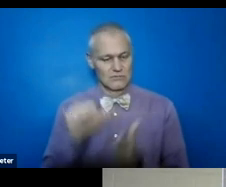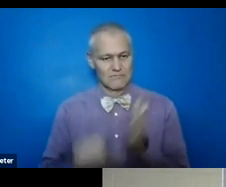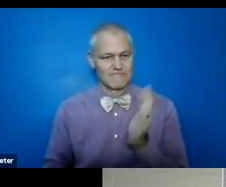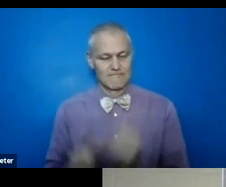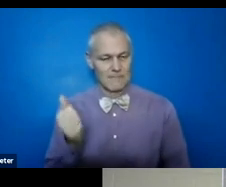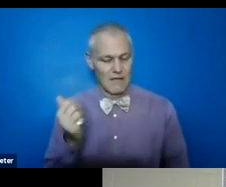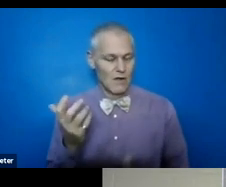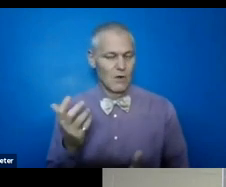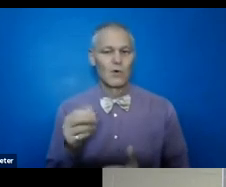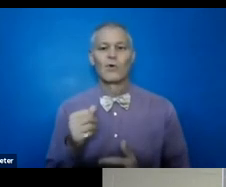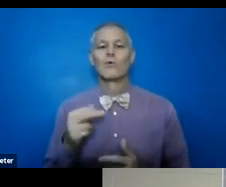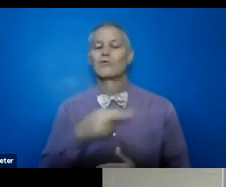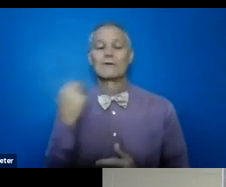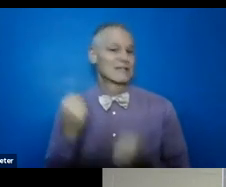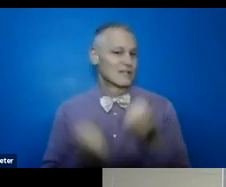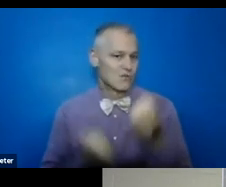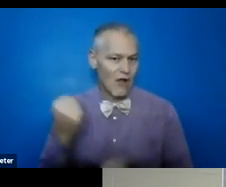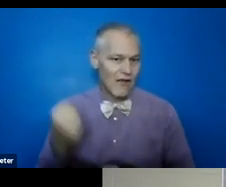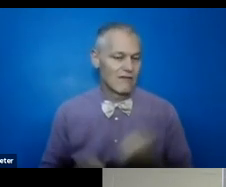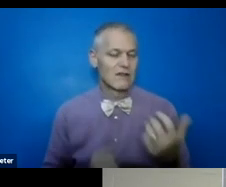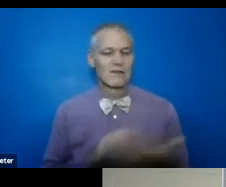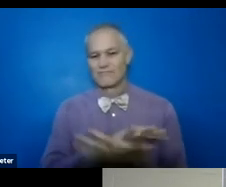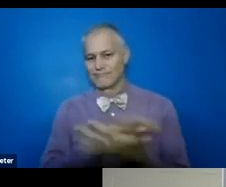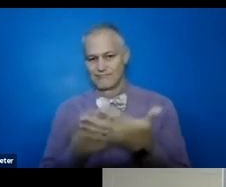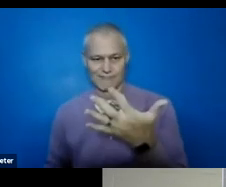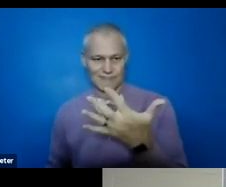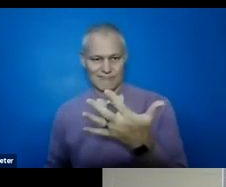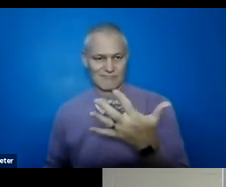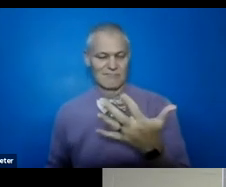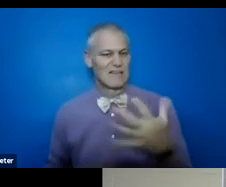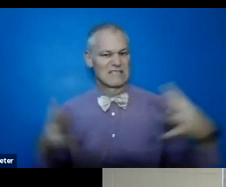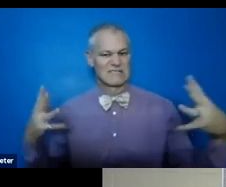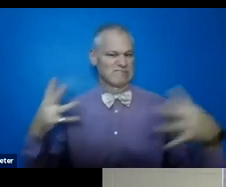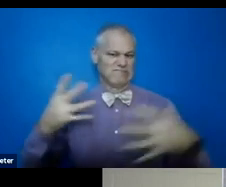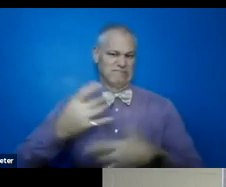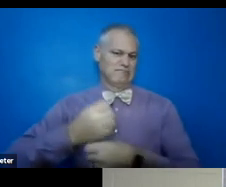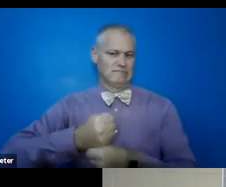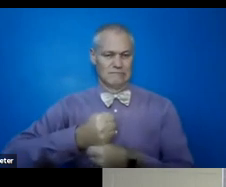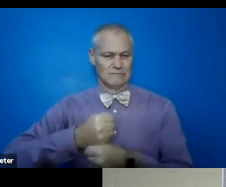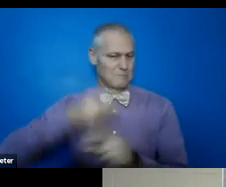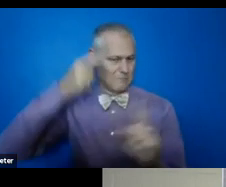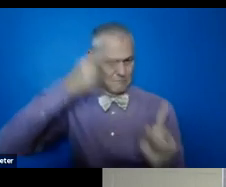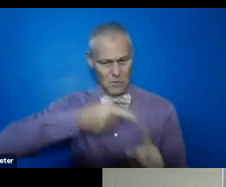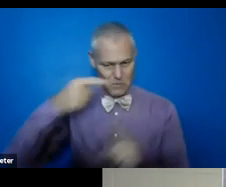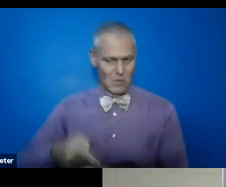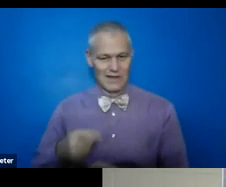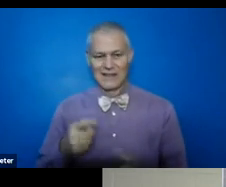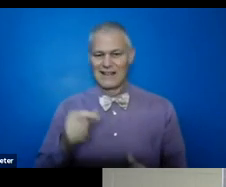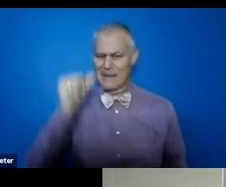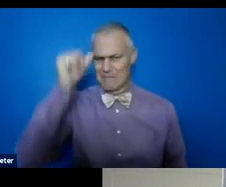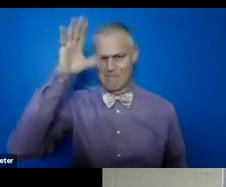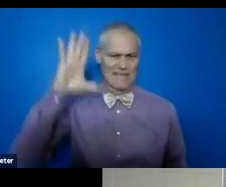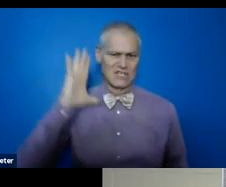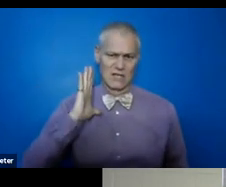risky driving. So that's, like, in a nutshell, very quickly, getting your head around masculinity as